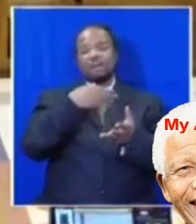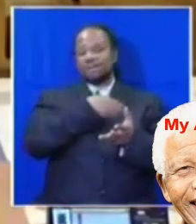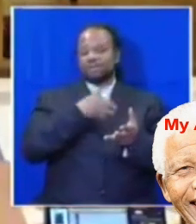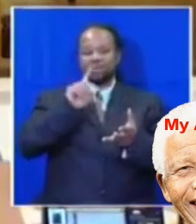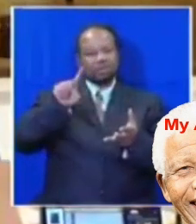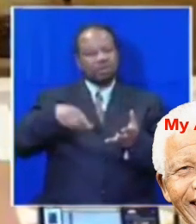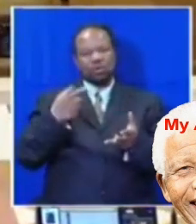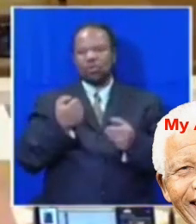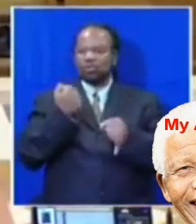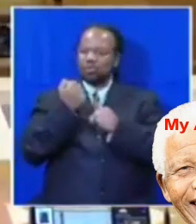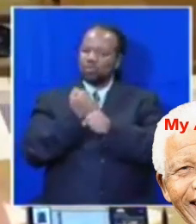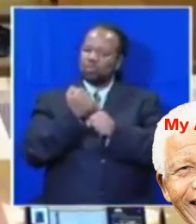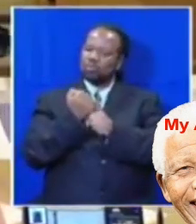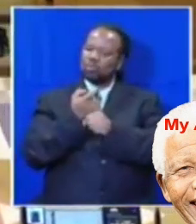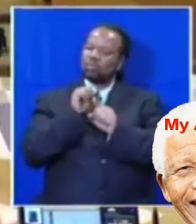office.